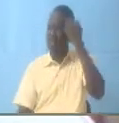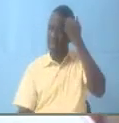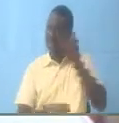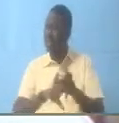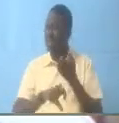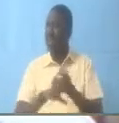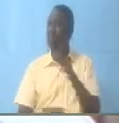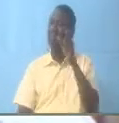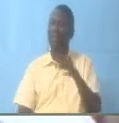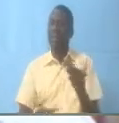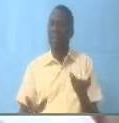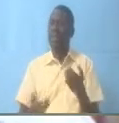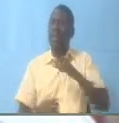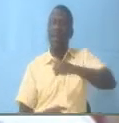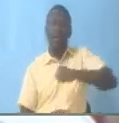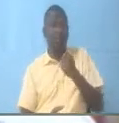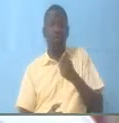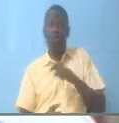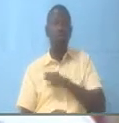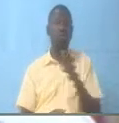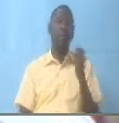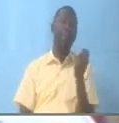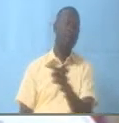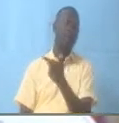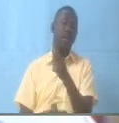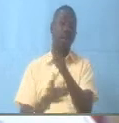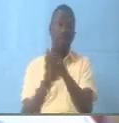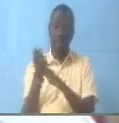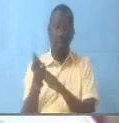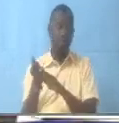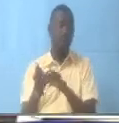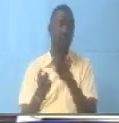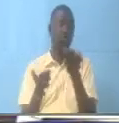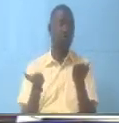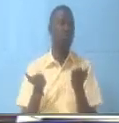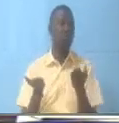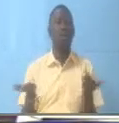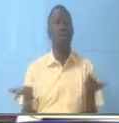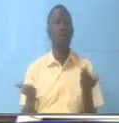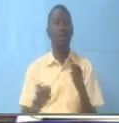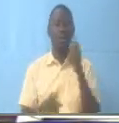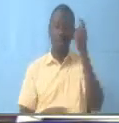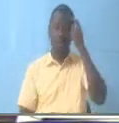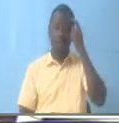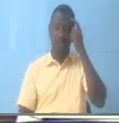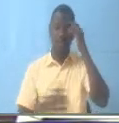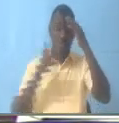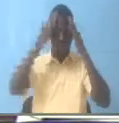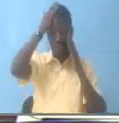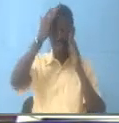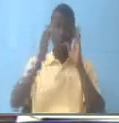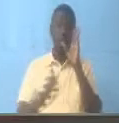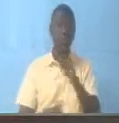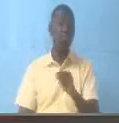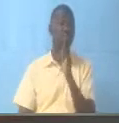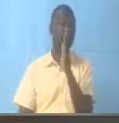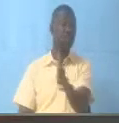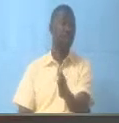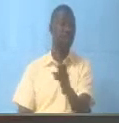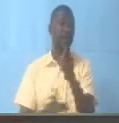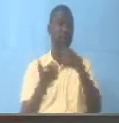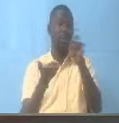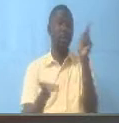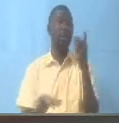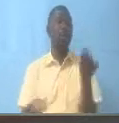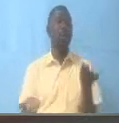ndax mujjee gi bañ na te tamit gis ne daal soldaar yooyu liñ def wala ñi yëngu ci wàlli kaaraange liñ def amul dara lu ñaaw luñ